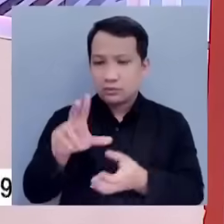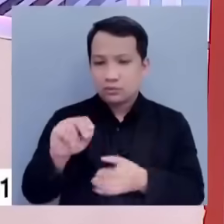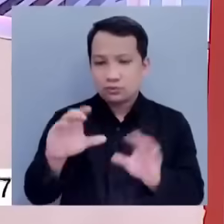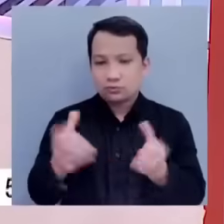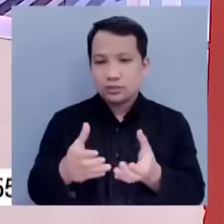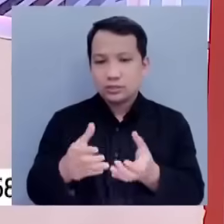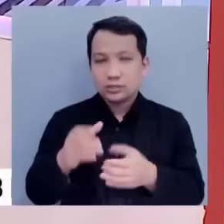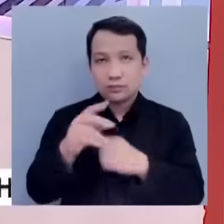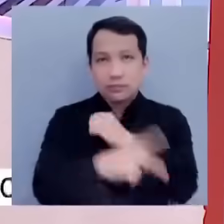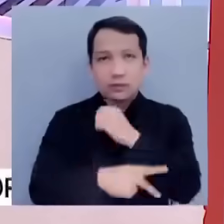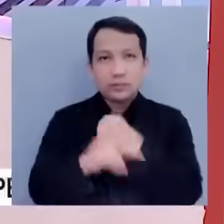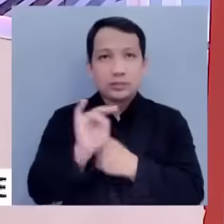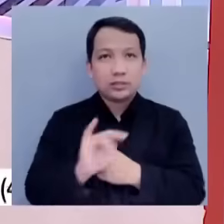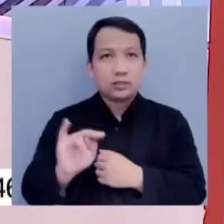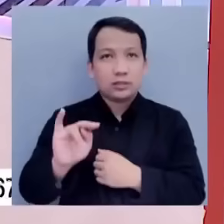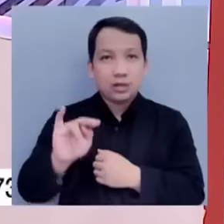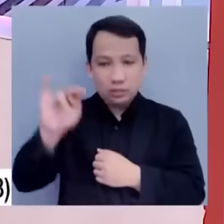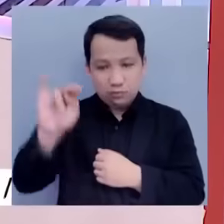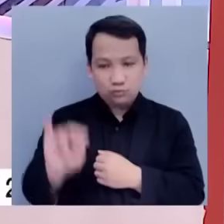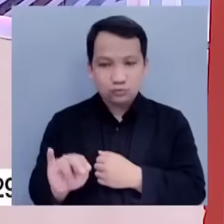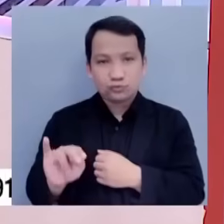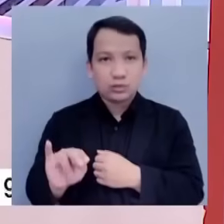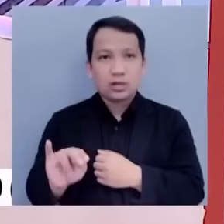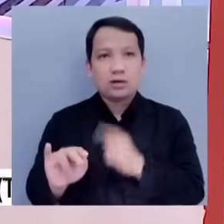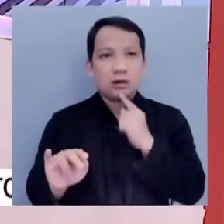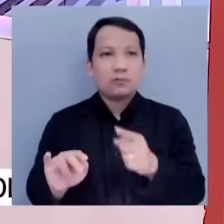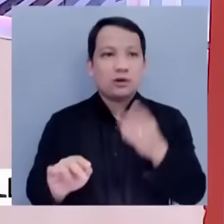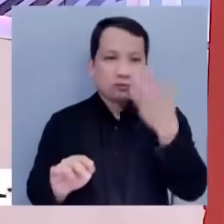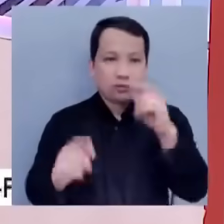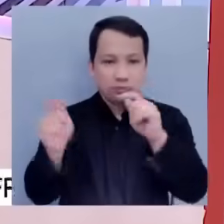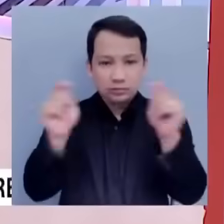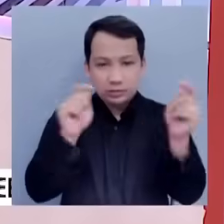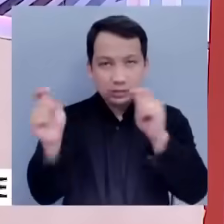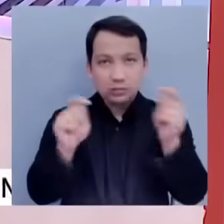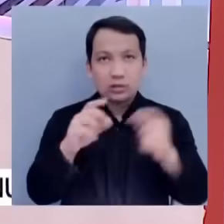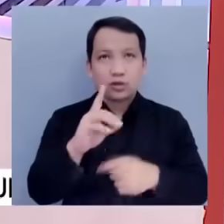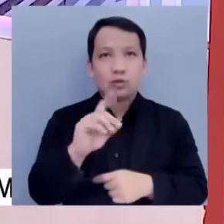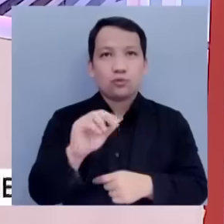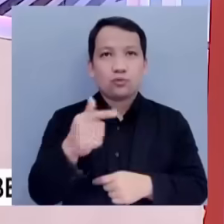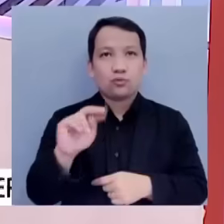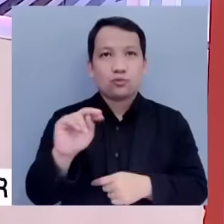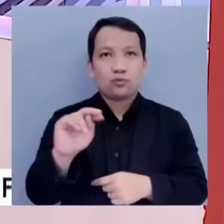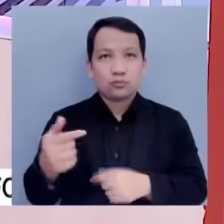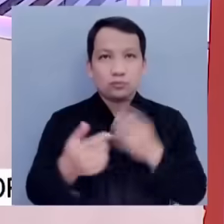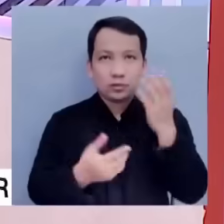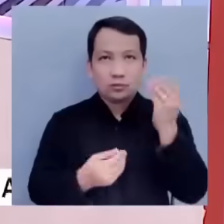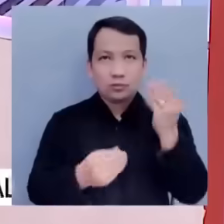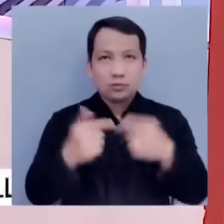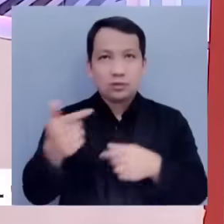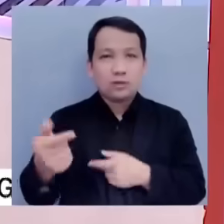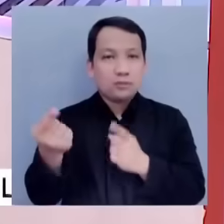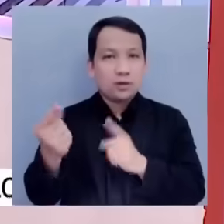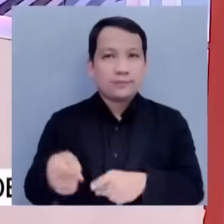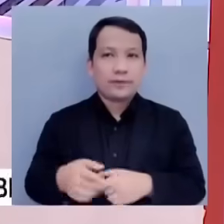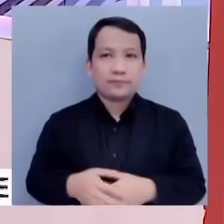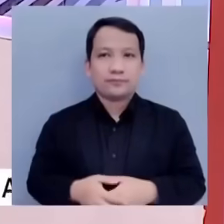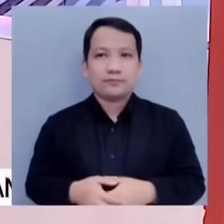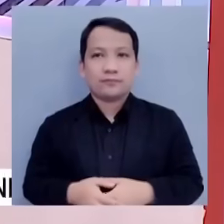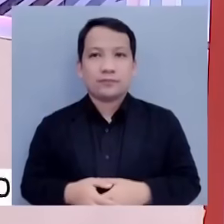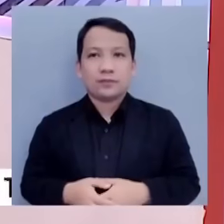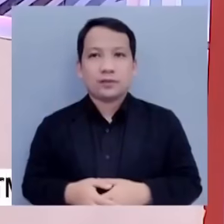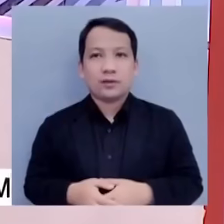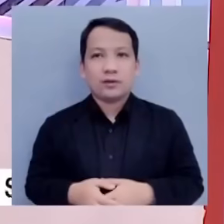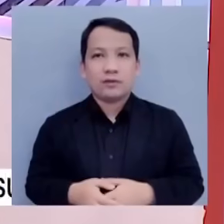of Ilocos Sur due to tropical depression Dodong. Randy Menor now joins us with an update on the situation there. Randy, over to